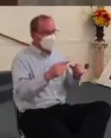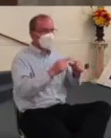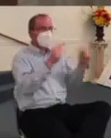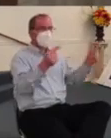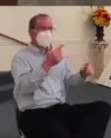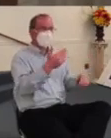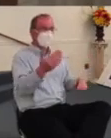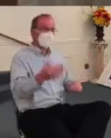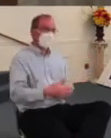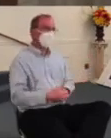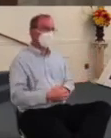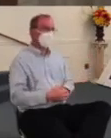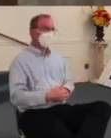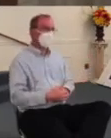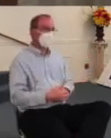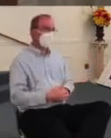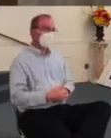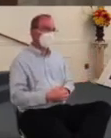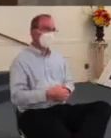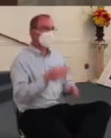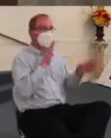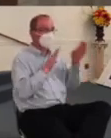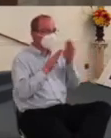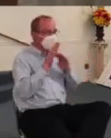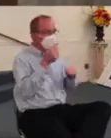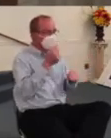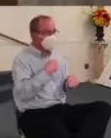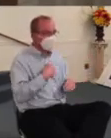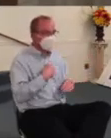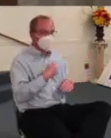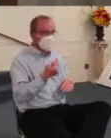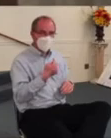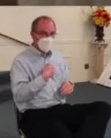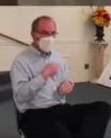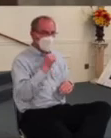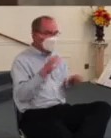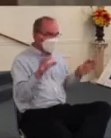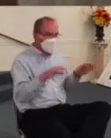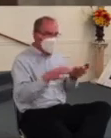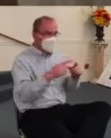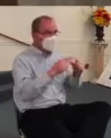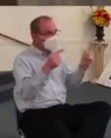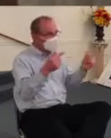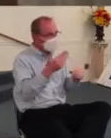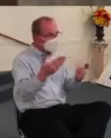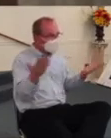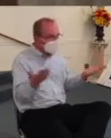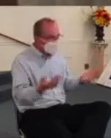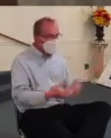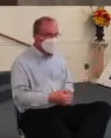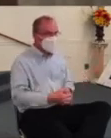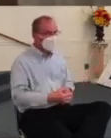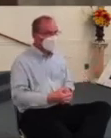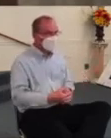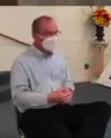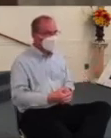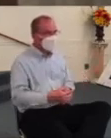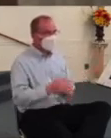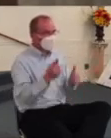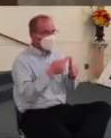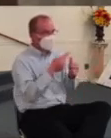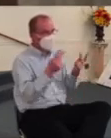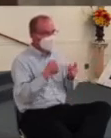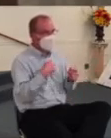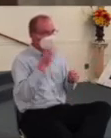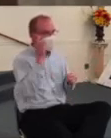it frustrated me that I wasn't doing great things. The first place I preached, I went for at least a year